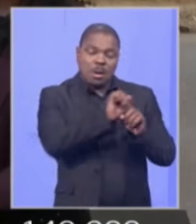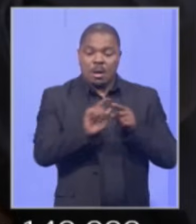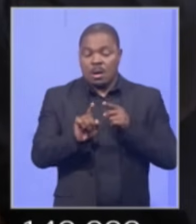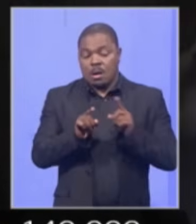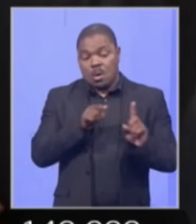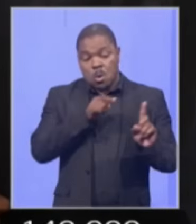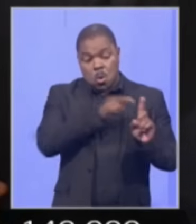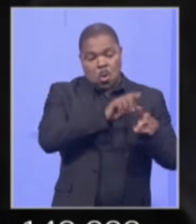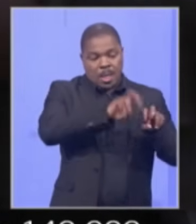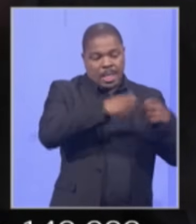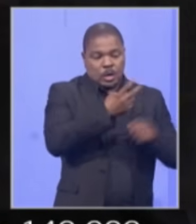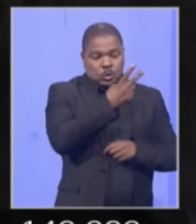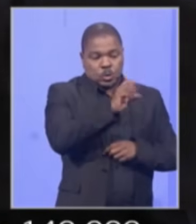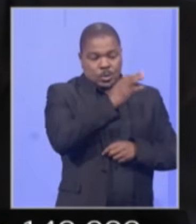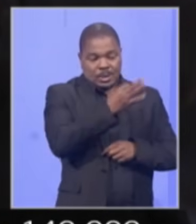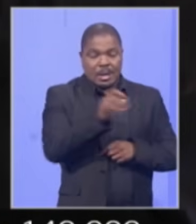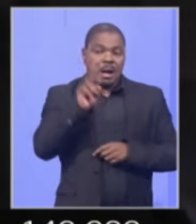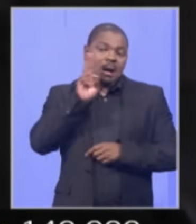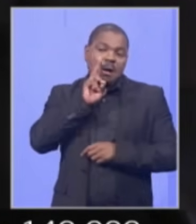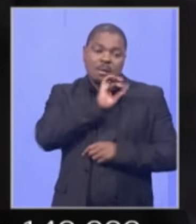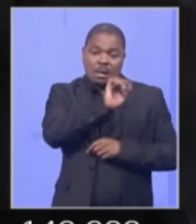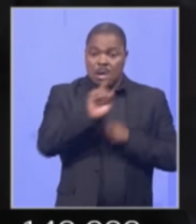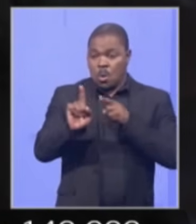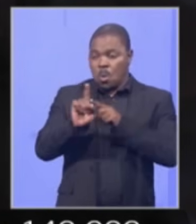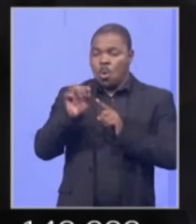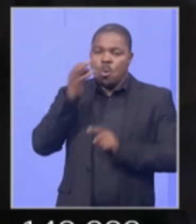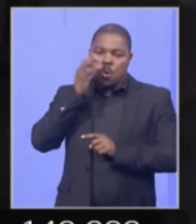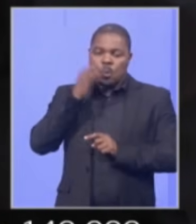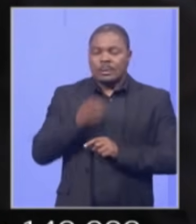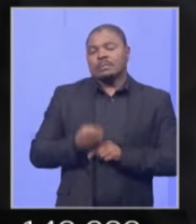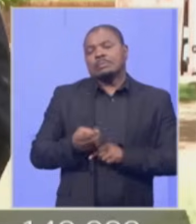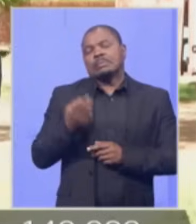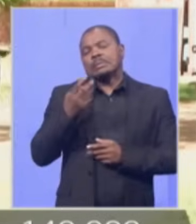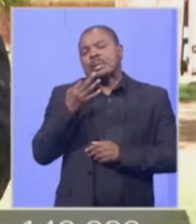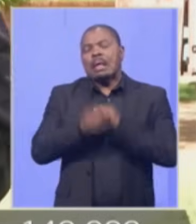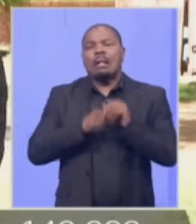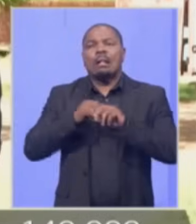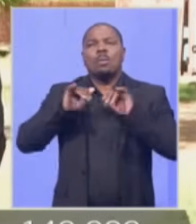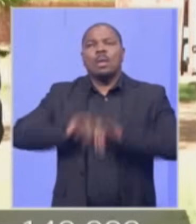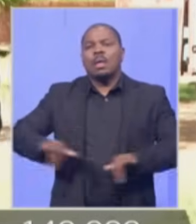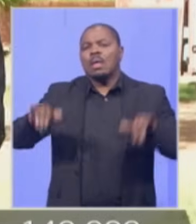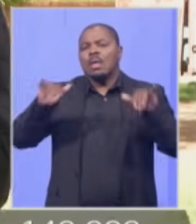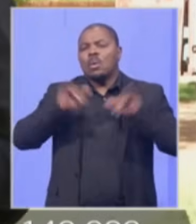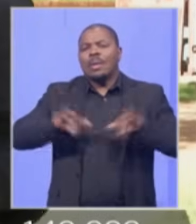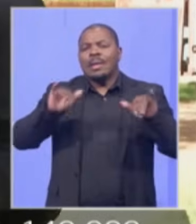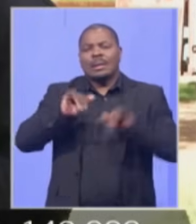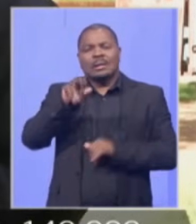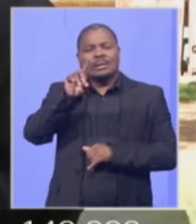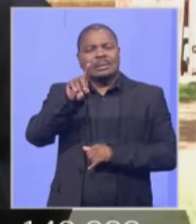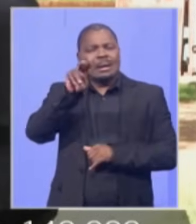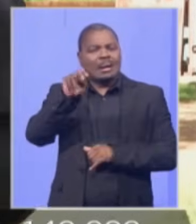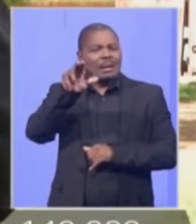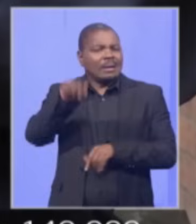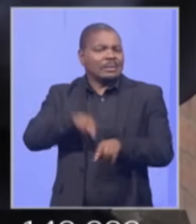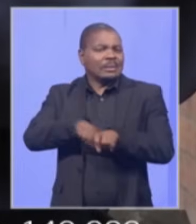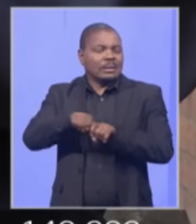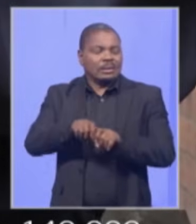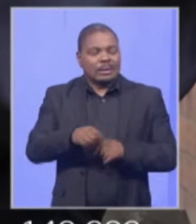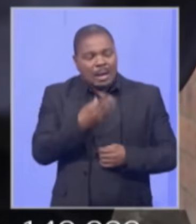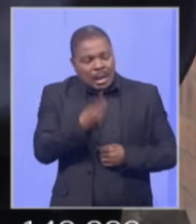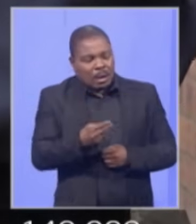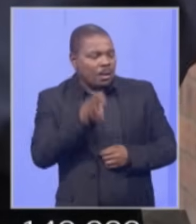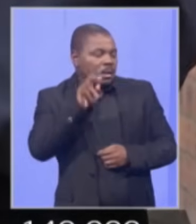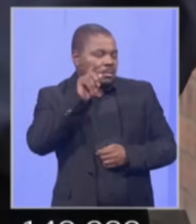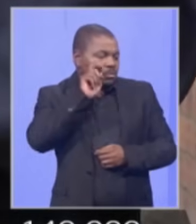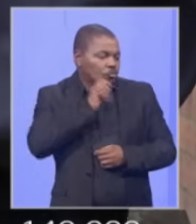2023 a re ba na le dingwaga di le 2 ba emetse dipholo tsa DNA. A re seno se amile setlogolo sa gagwe thata. Le jaanong